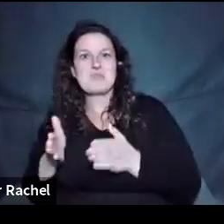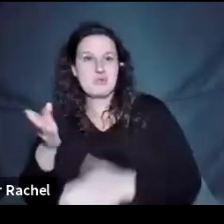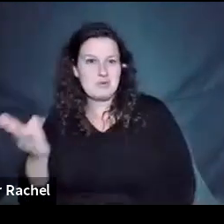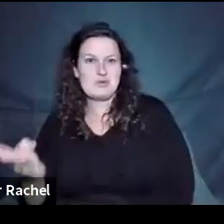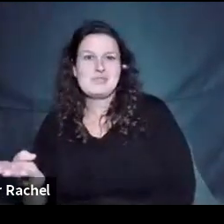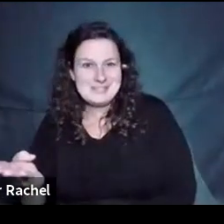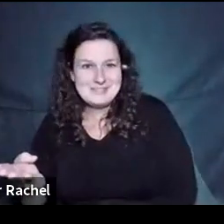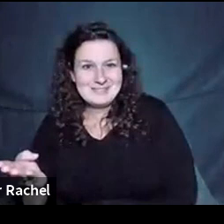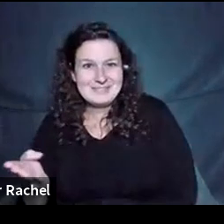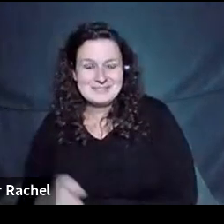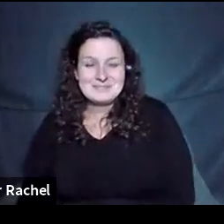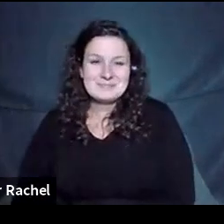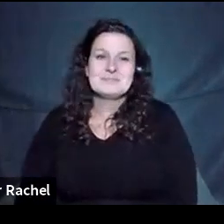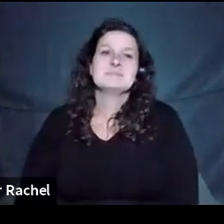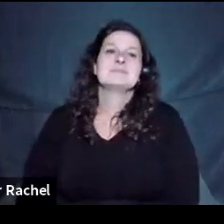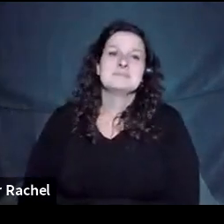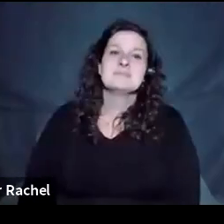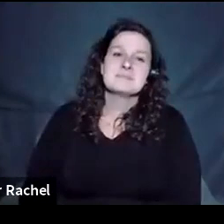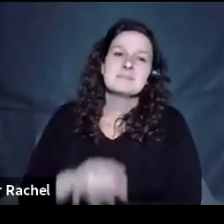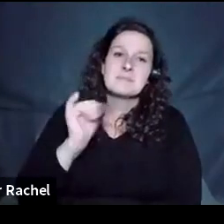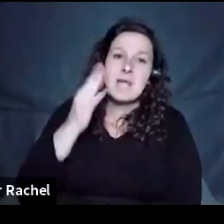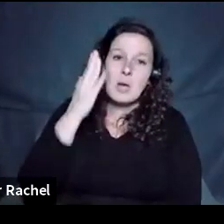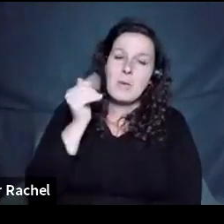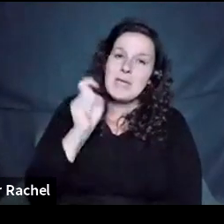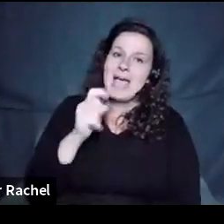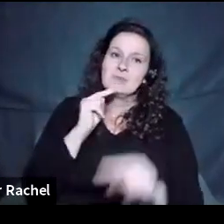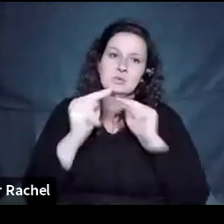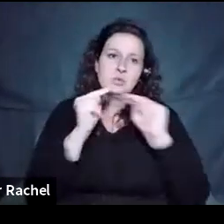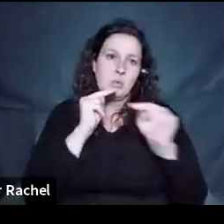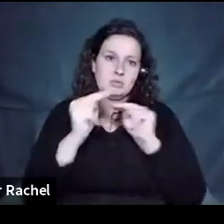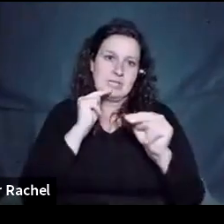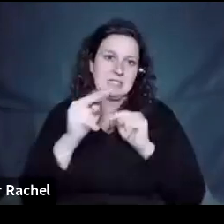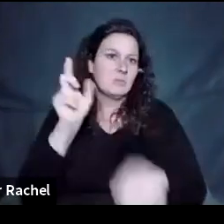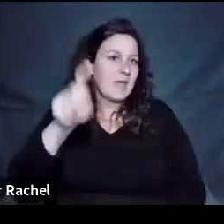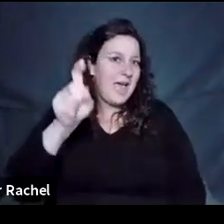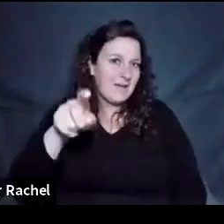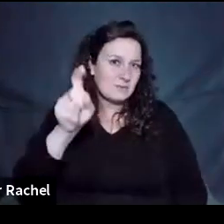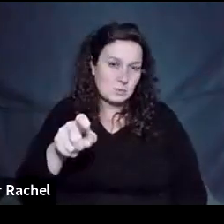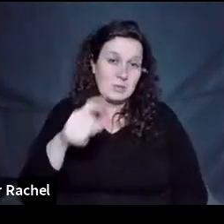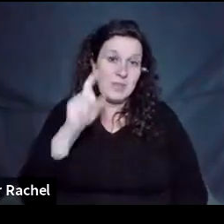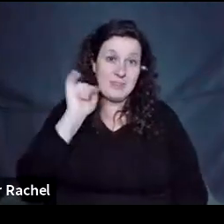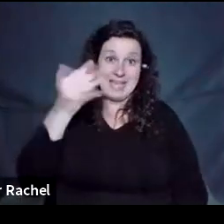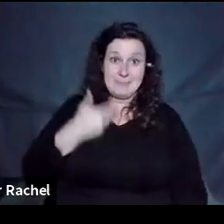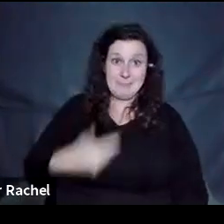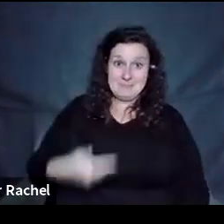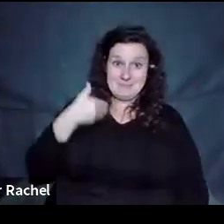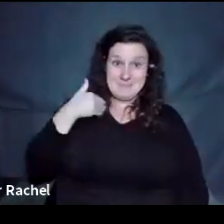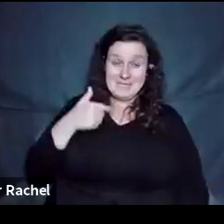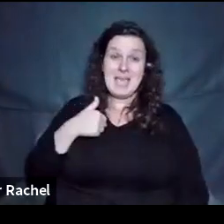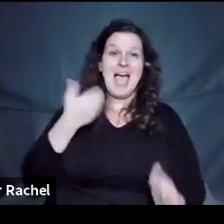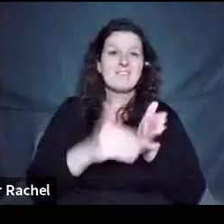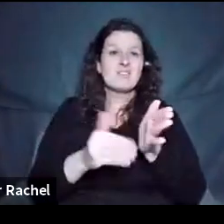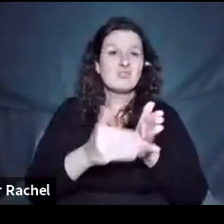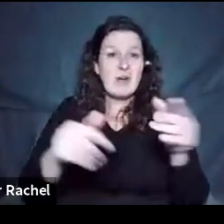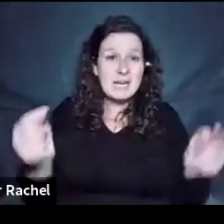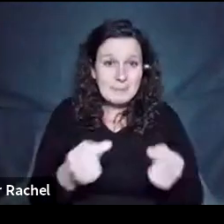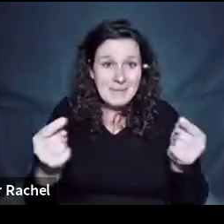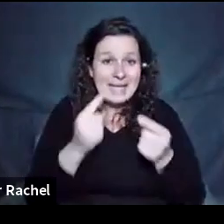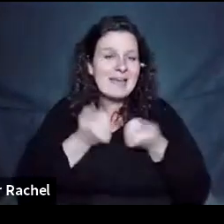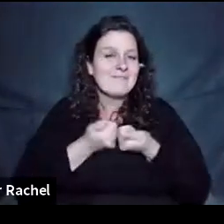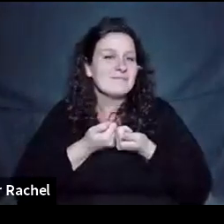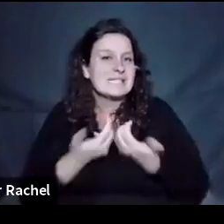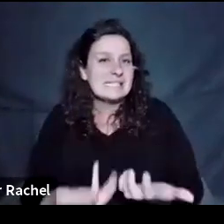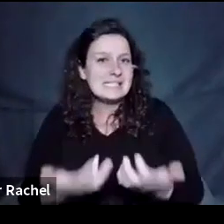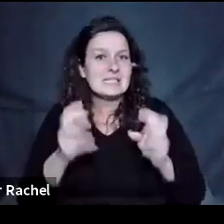So this is why we have to have these negotiation pieces, because that's me. I've got chronic pain and fatigue issues,